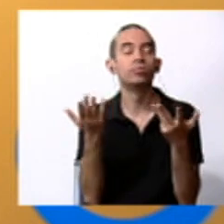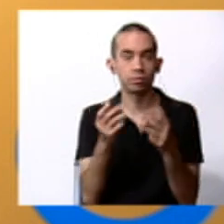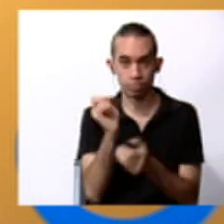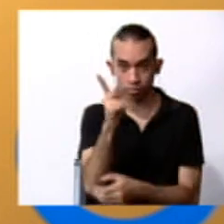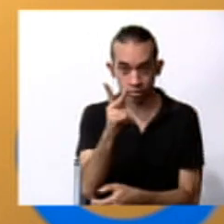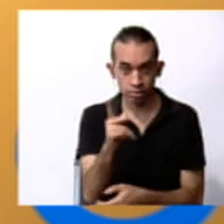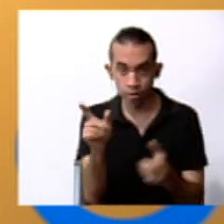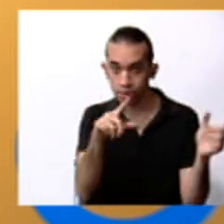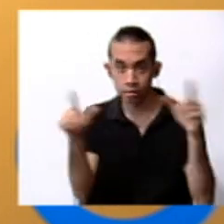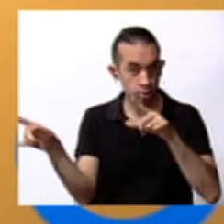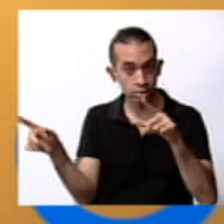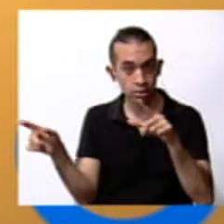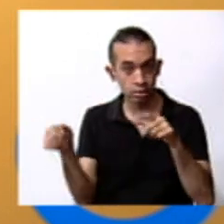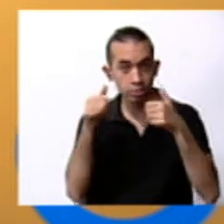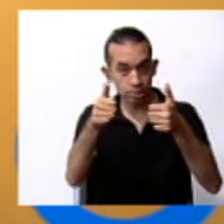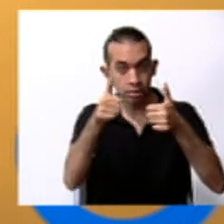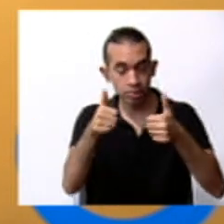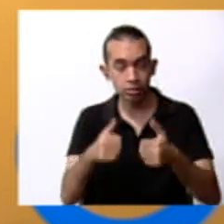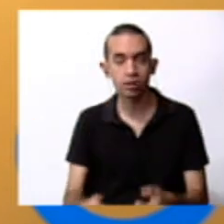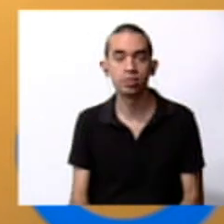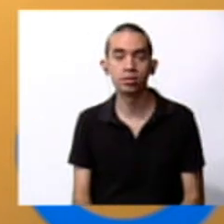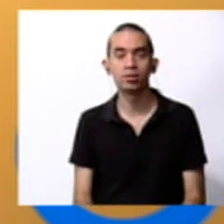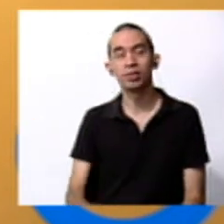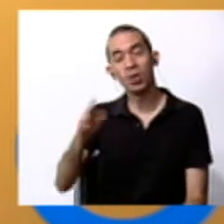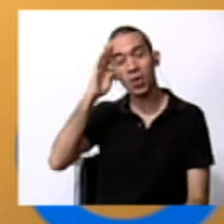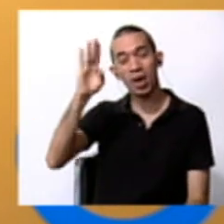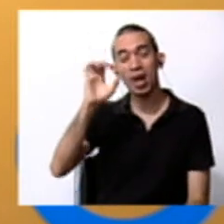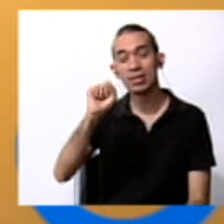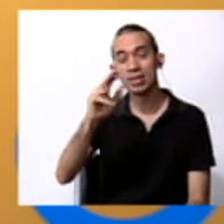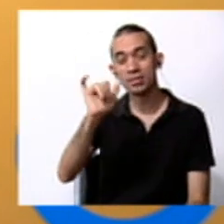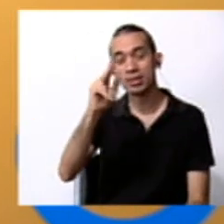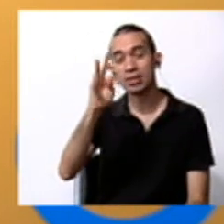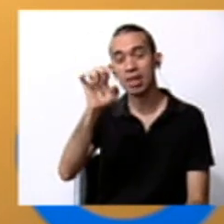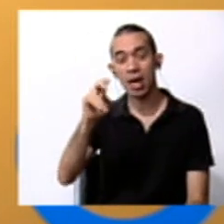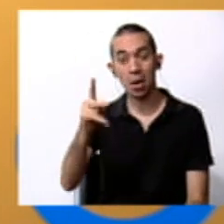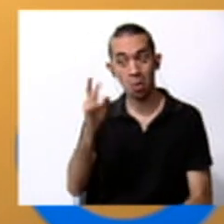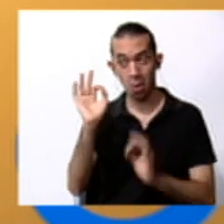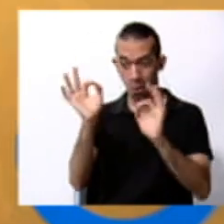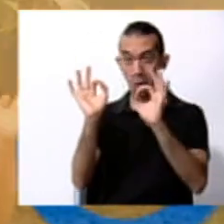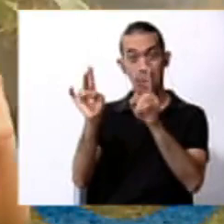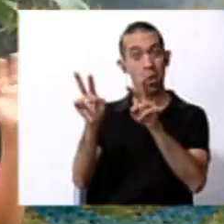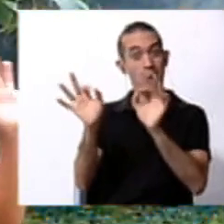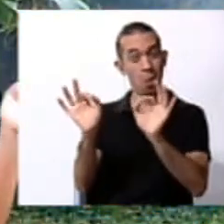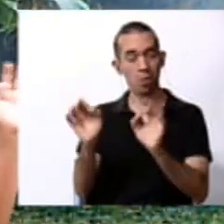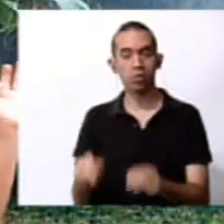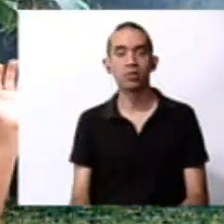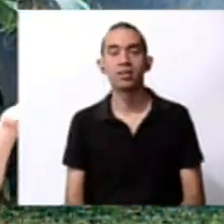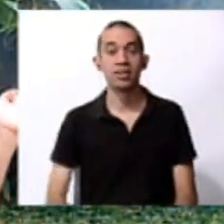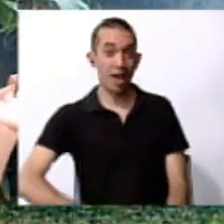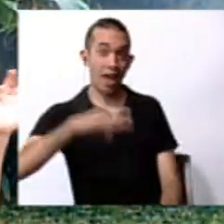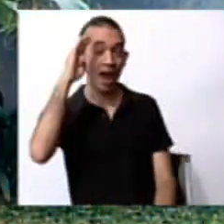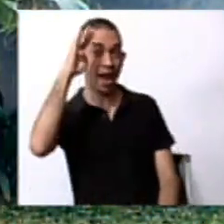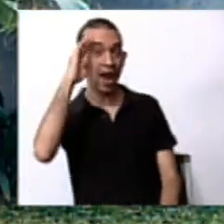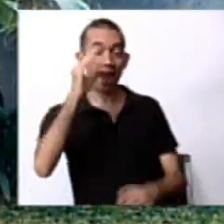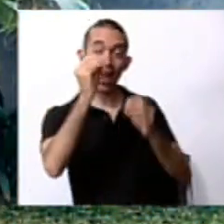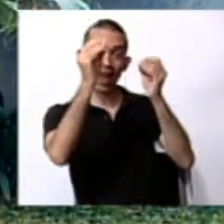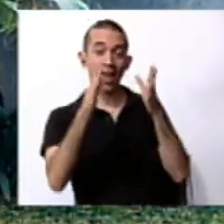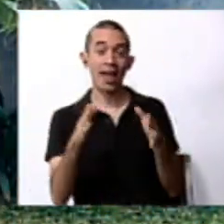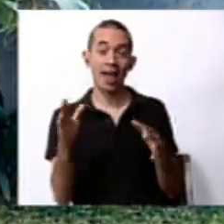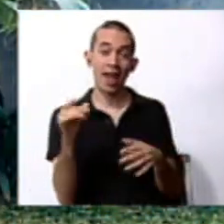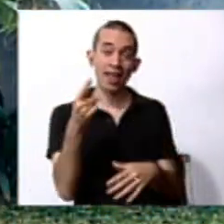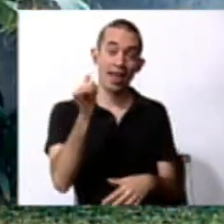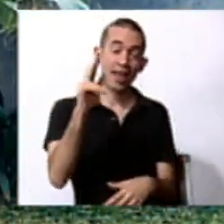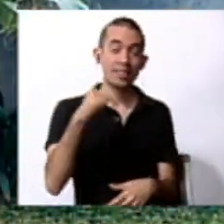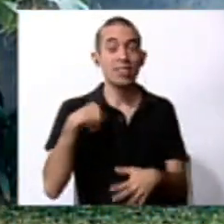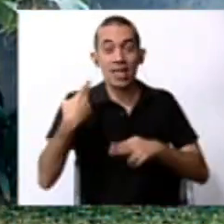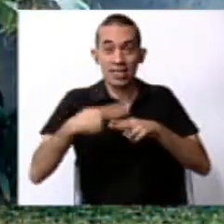Okay, are you ready? Yes. Hello, Sebastian. Good to see you. Hello, Teacher Greivin. My